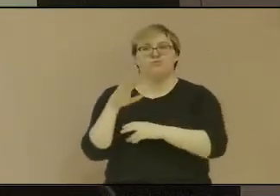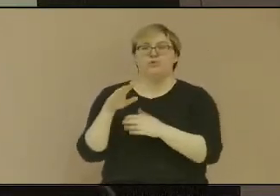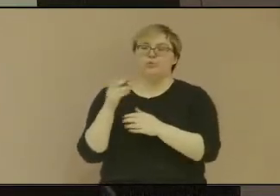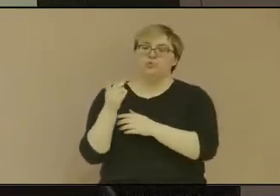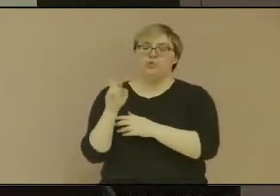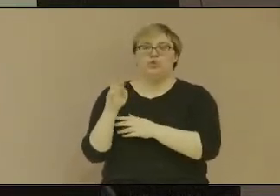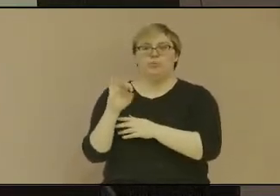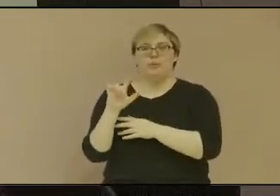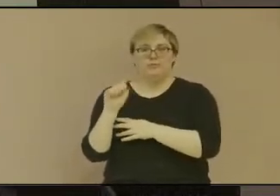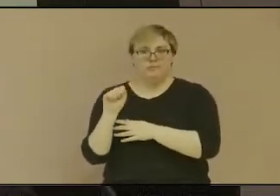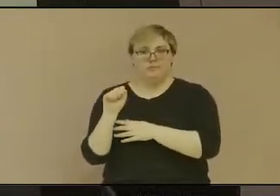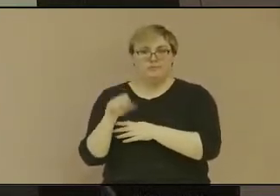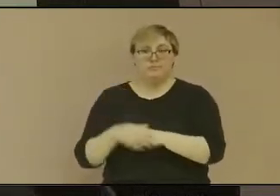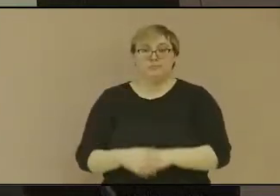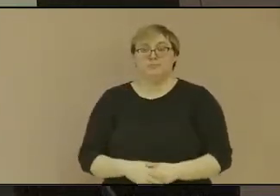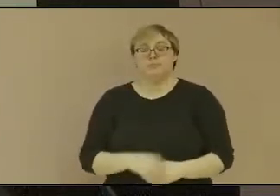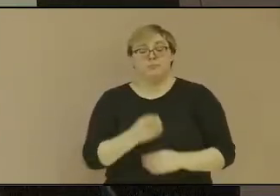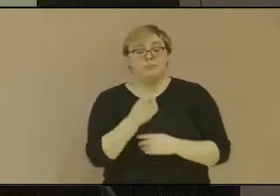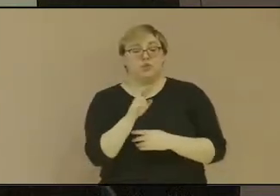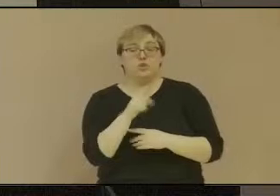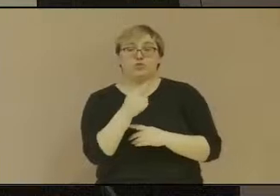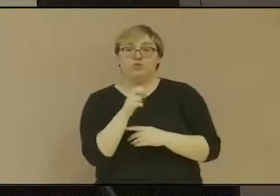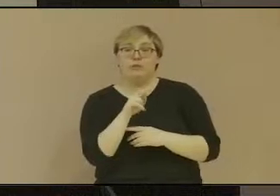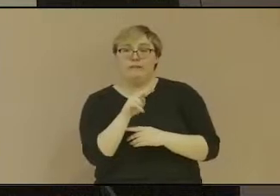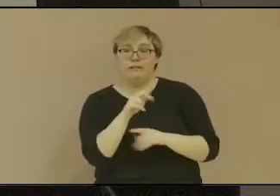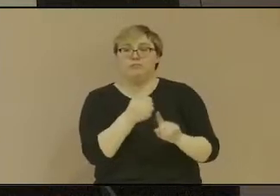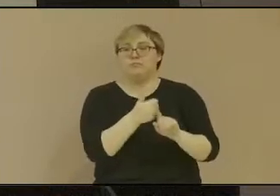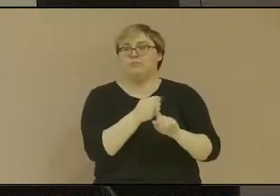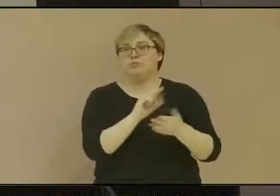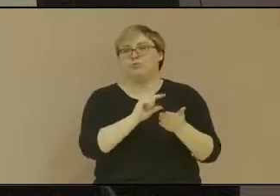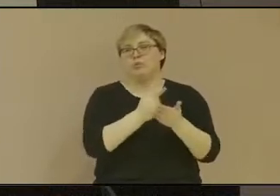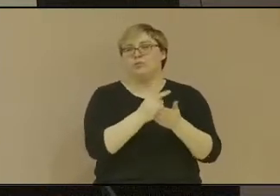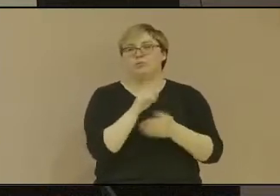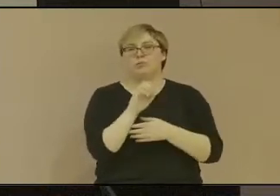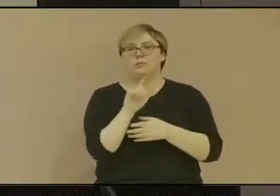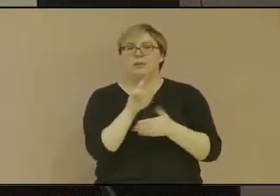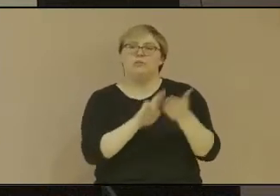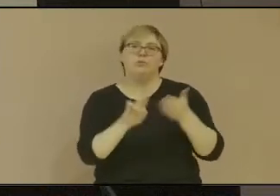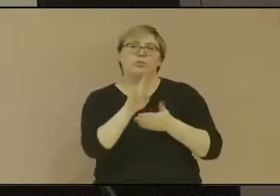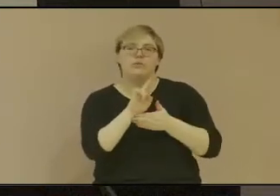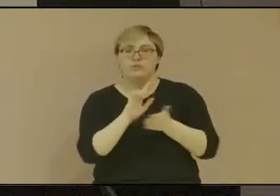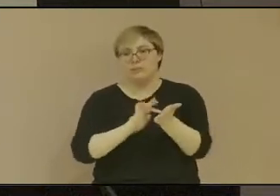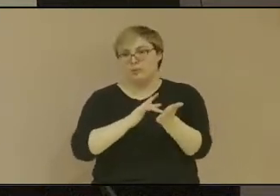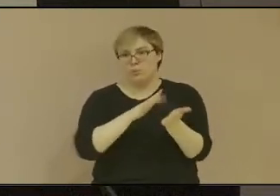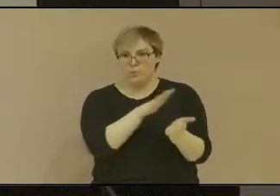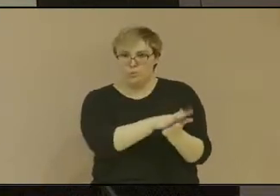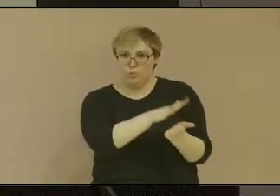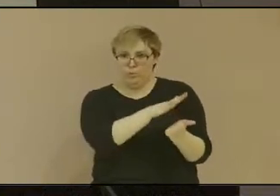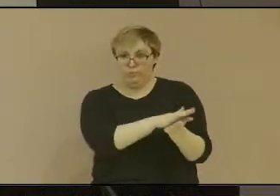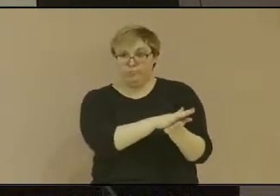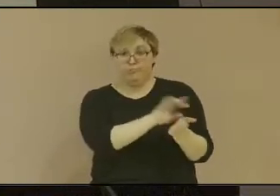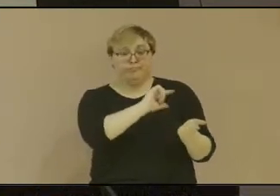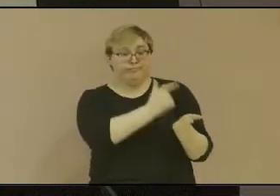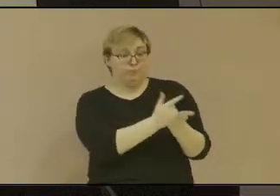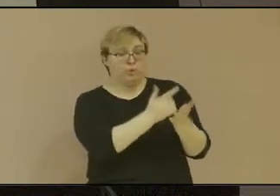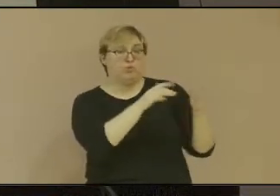from Dalhousie University's medical school, where he later returned to educate